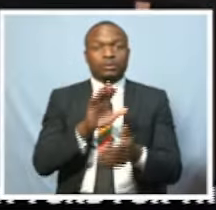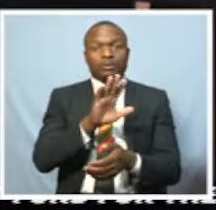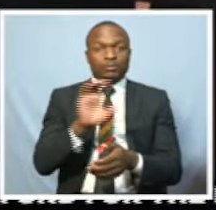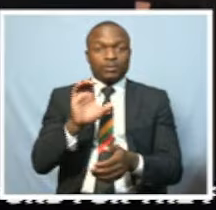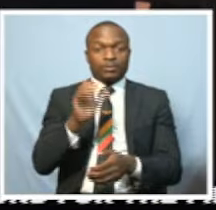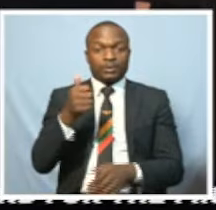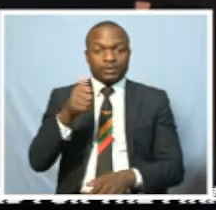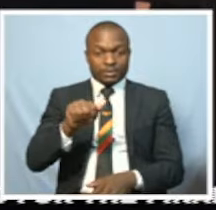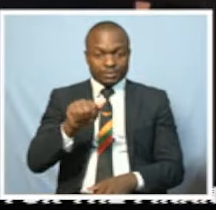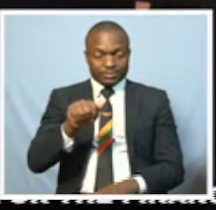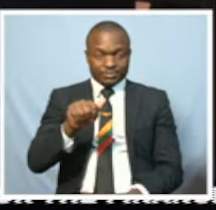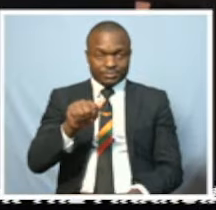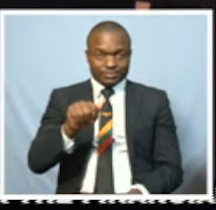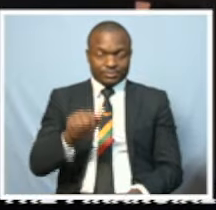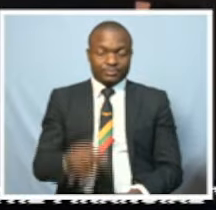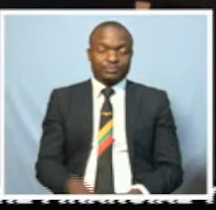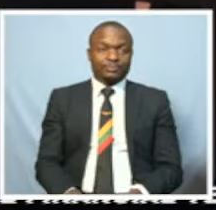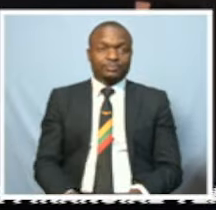12,510.